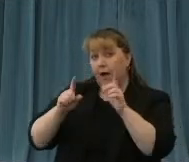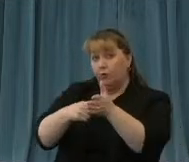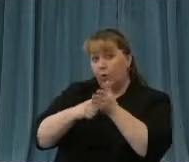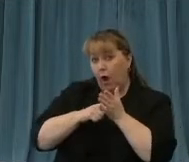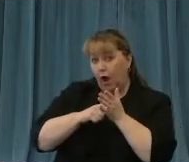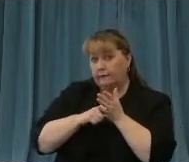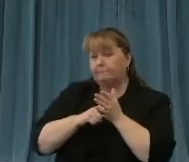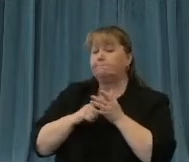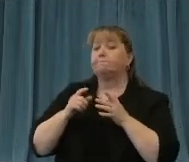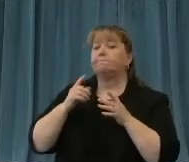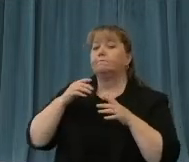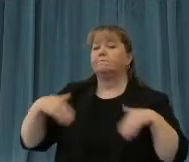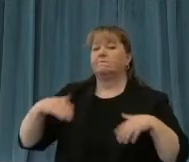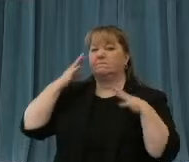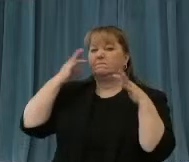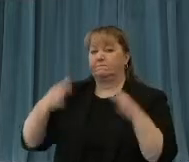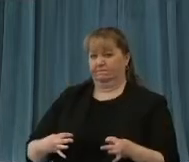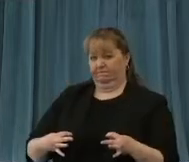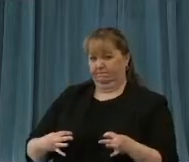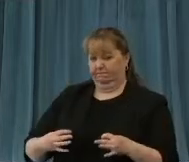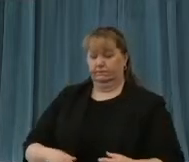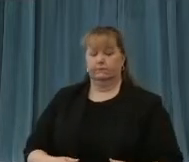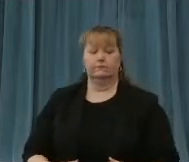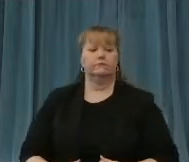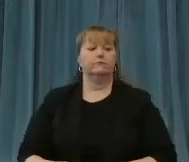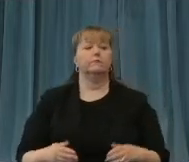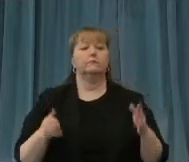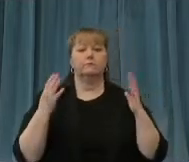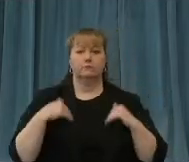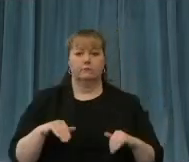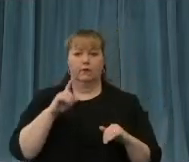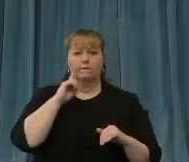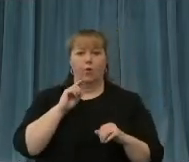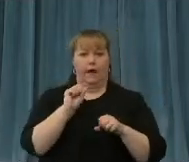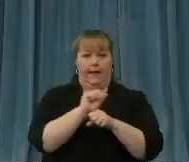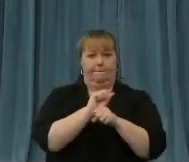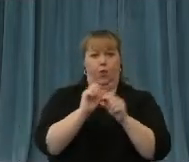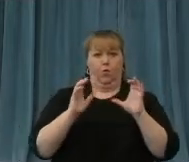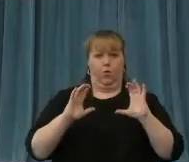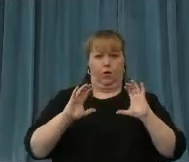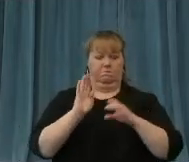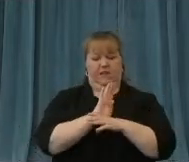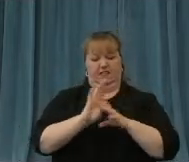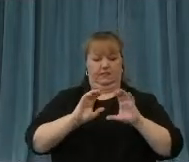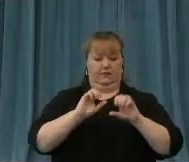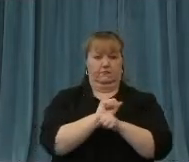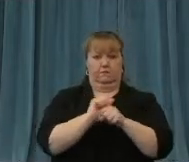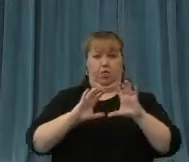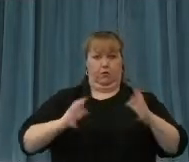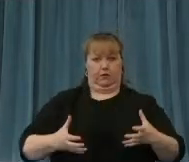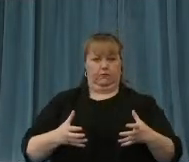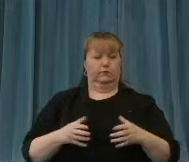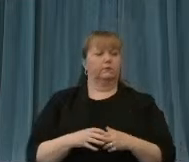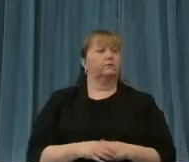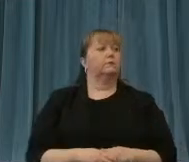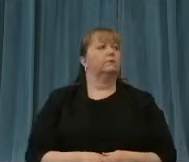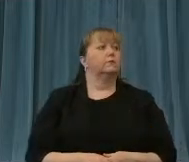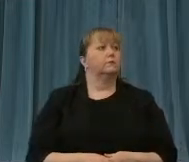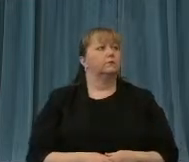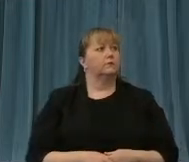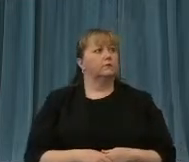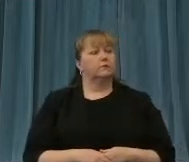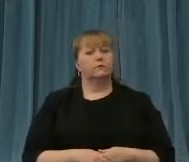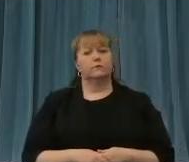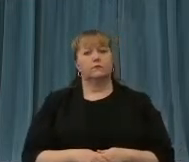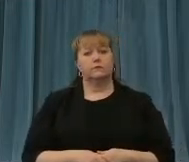Employers. The second set of recommendations from the federal government refer to how employers should behave during phase one.